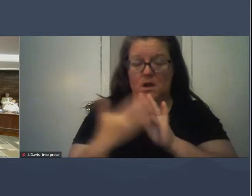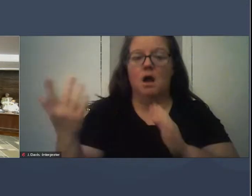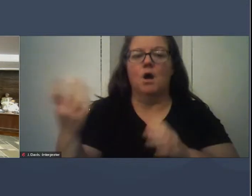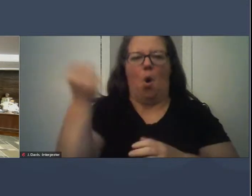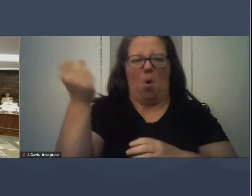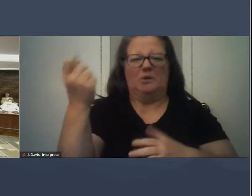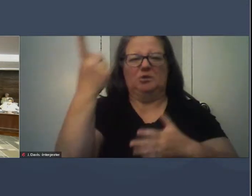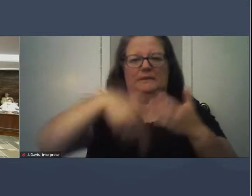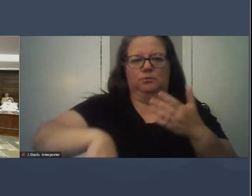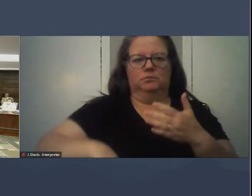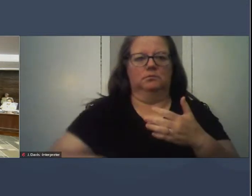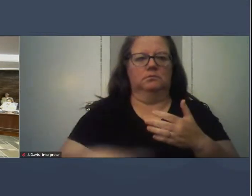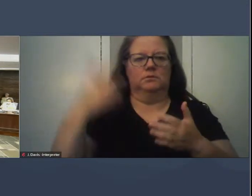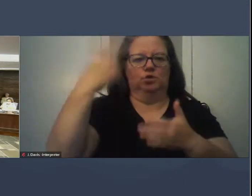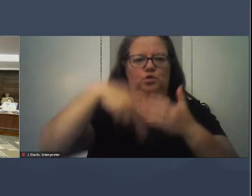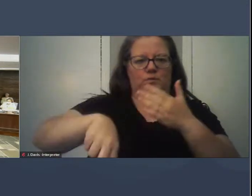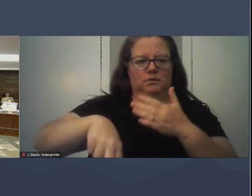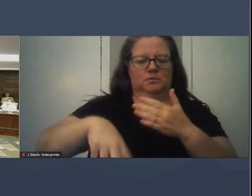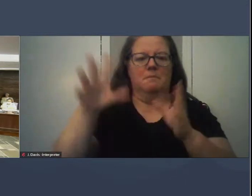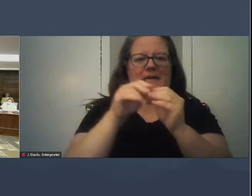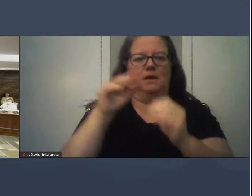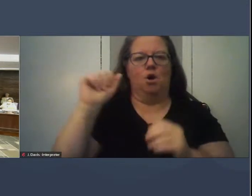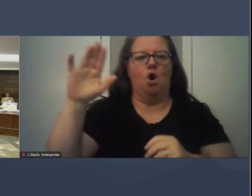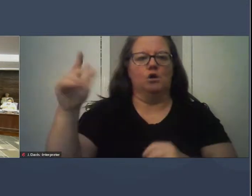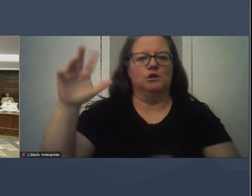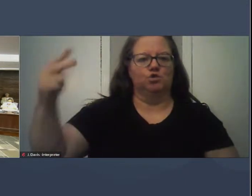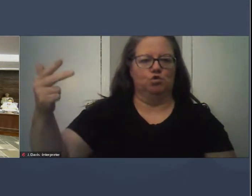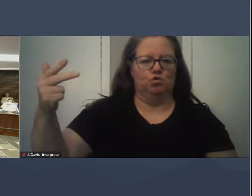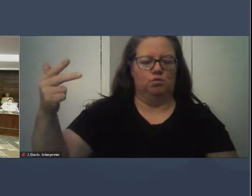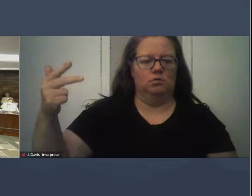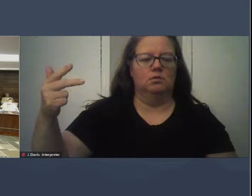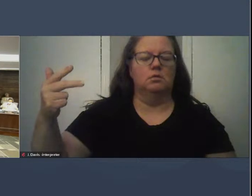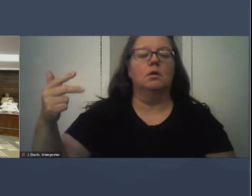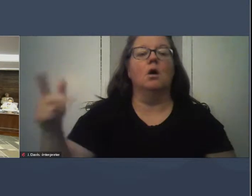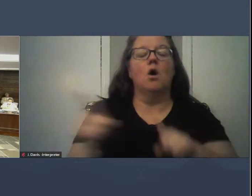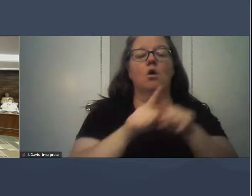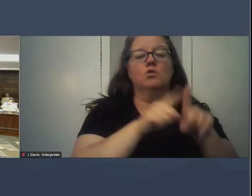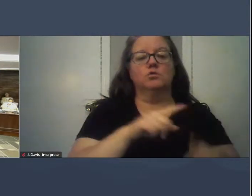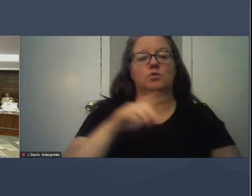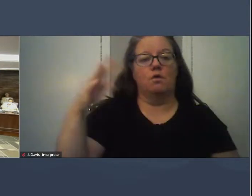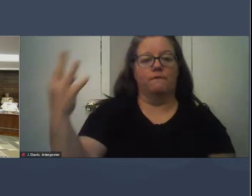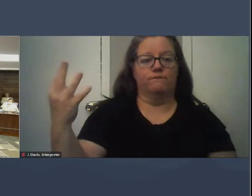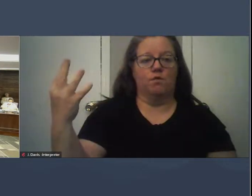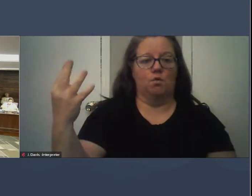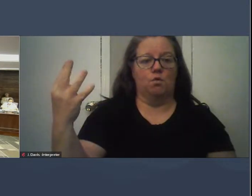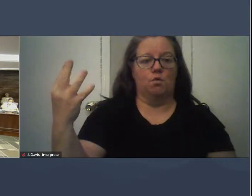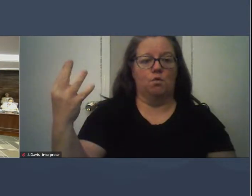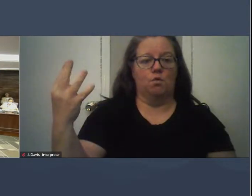meeting, August 3rd. Also, colleagues, items 4.